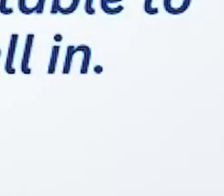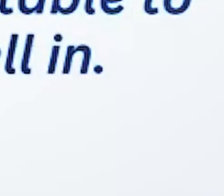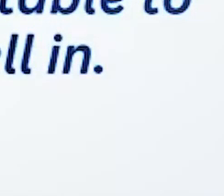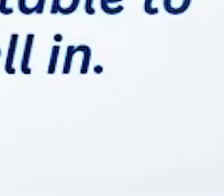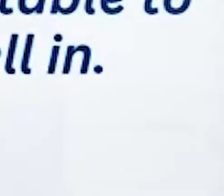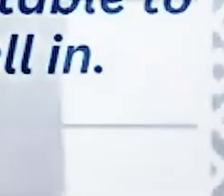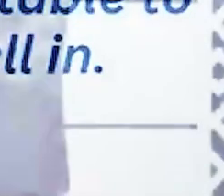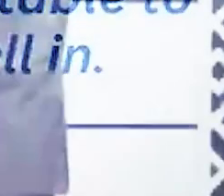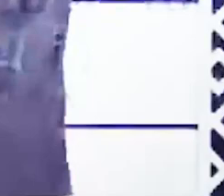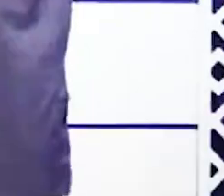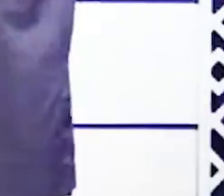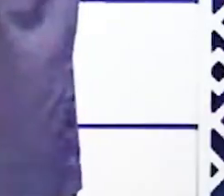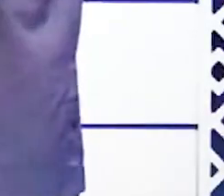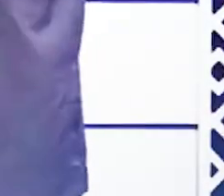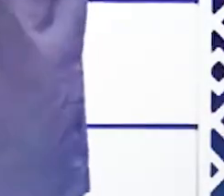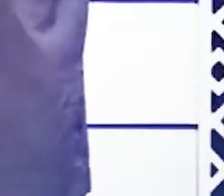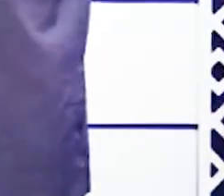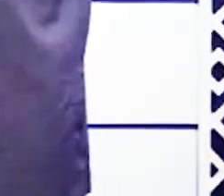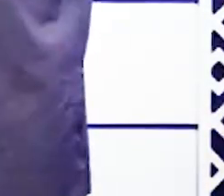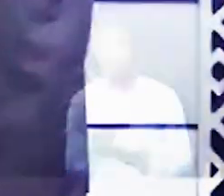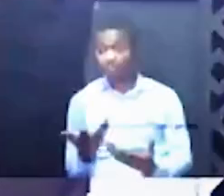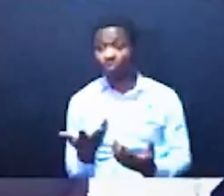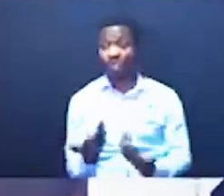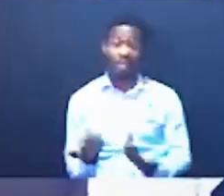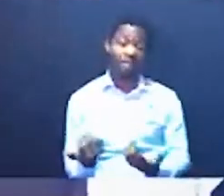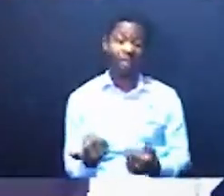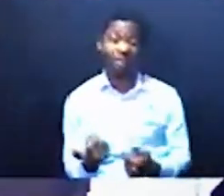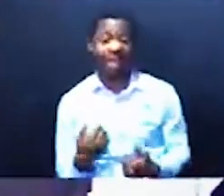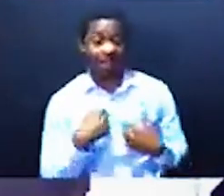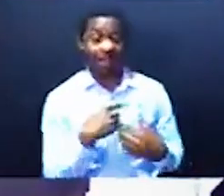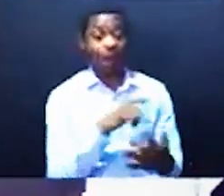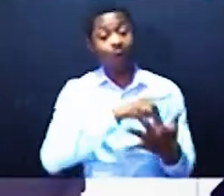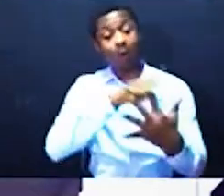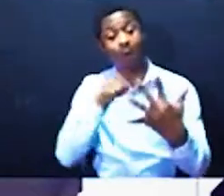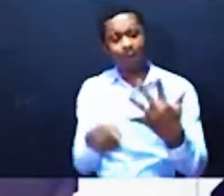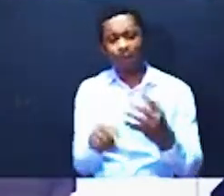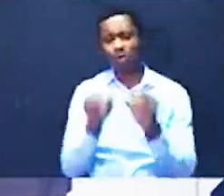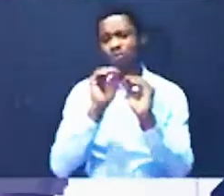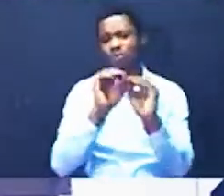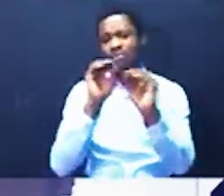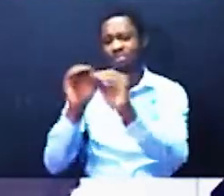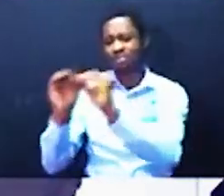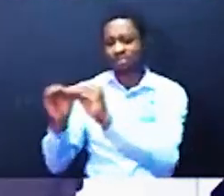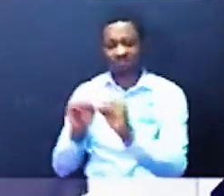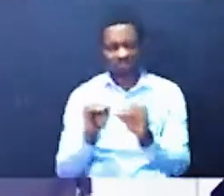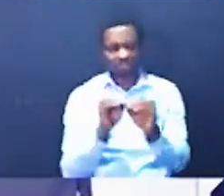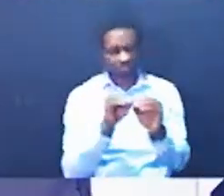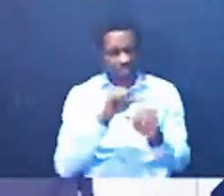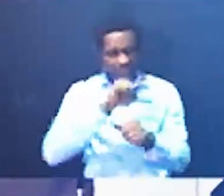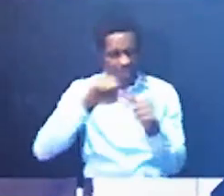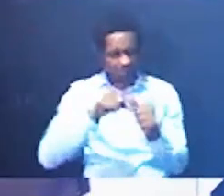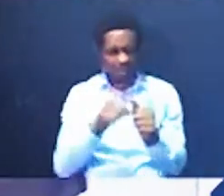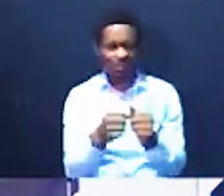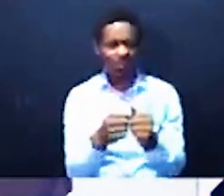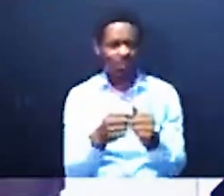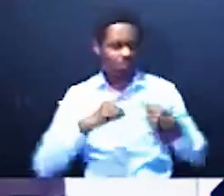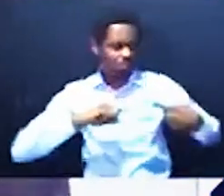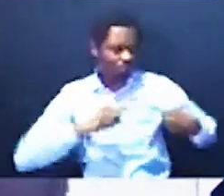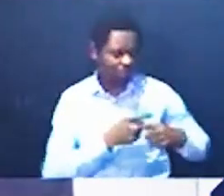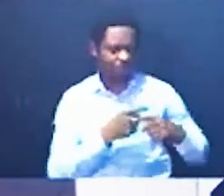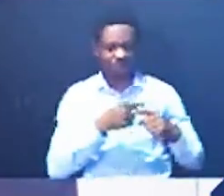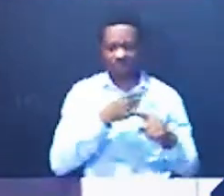teachings that we've been bringing up so far, bitterness and offenses are concerned, we have not been dwelling on